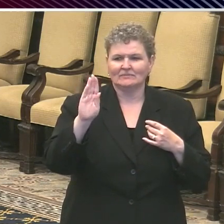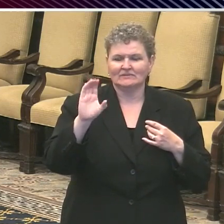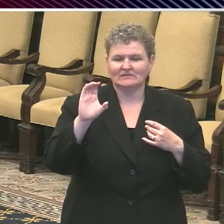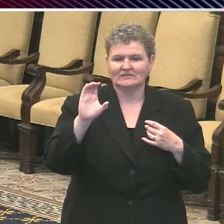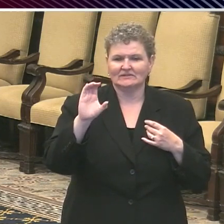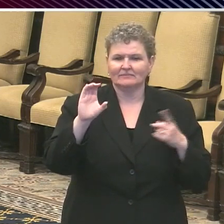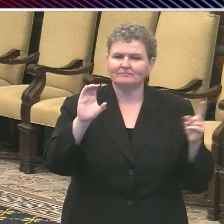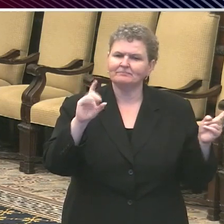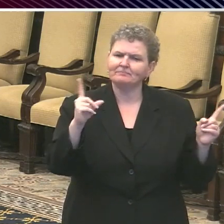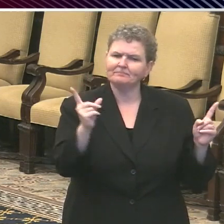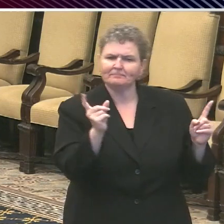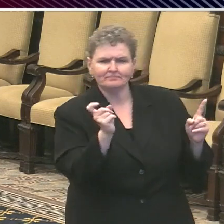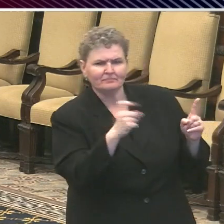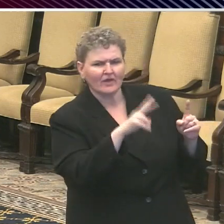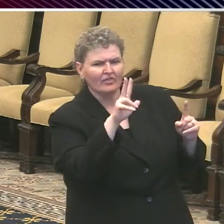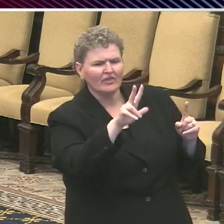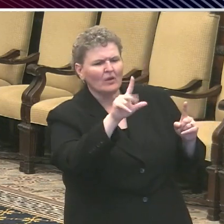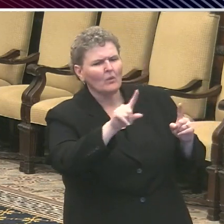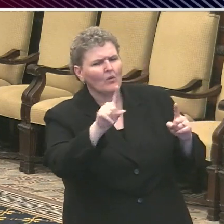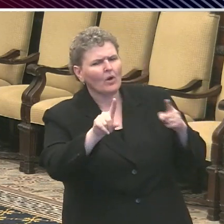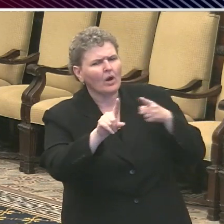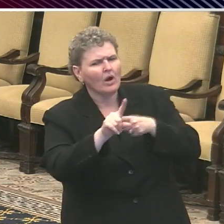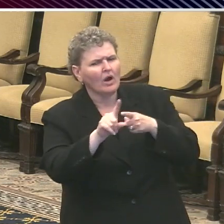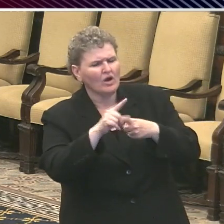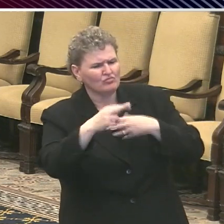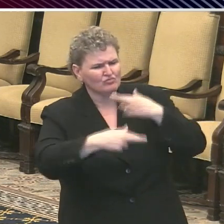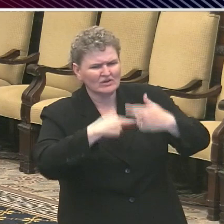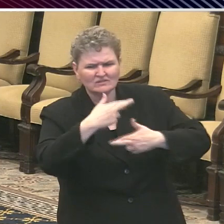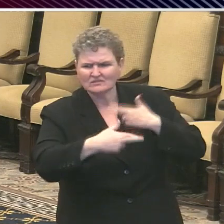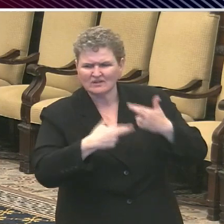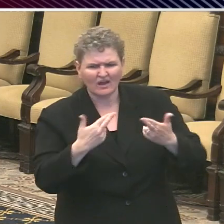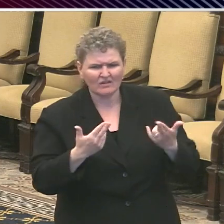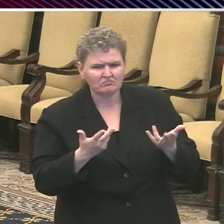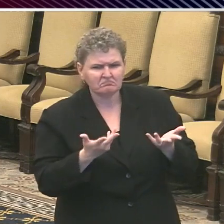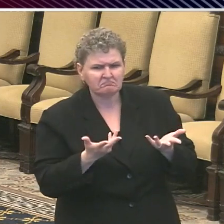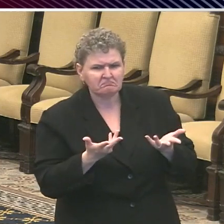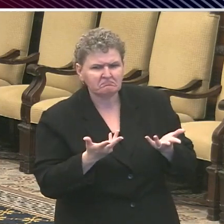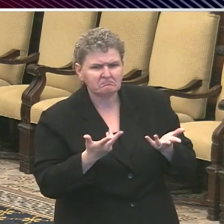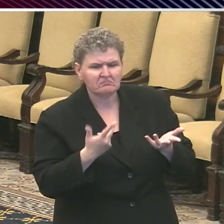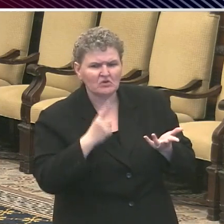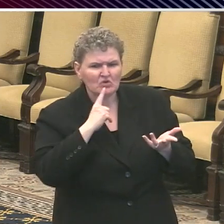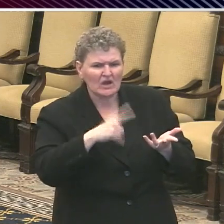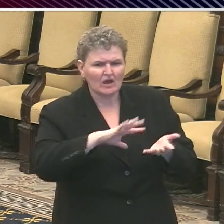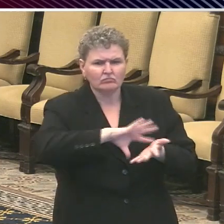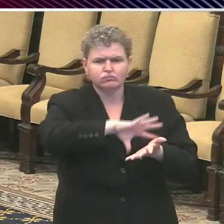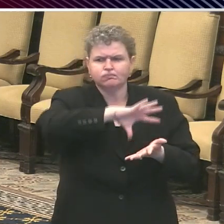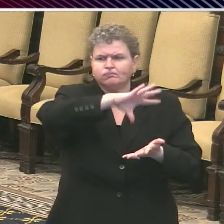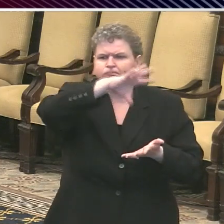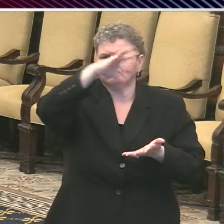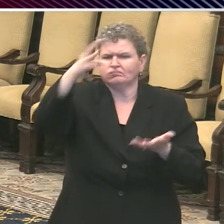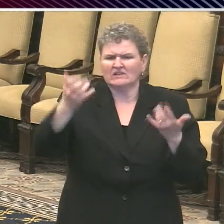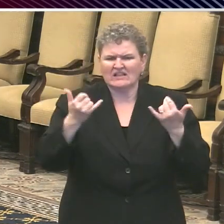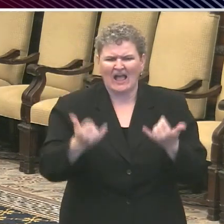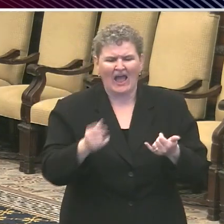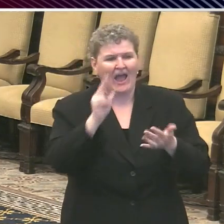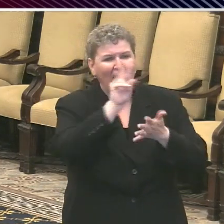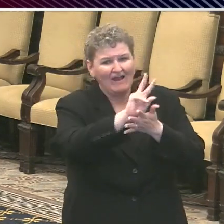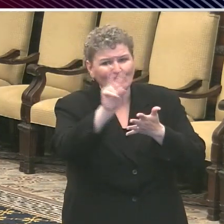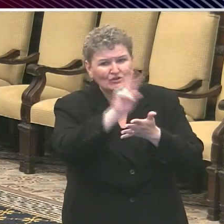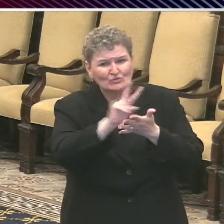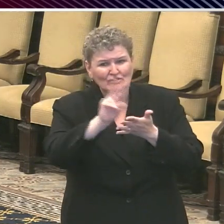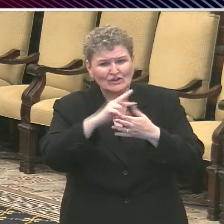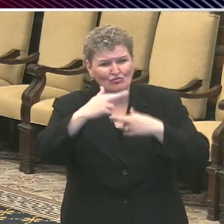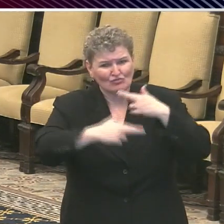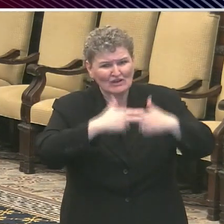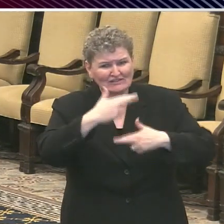about recycling not being picked up have quadrupled in recent weeks. Do you think going bi-weekly recycling was a mistake?